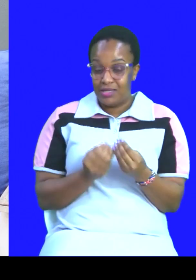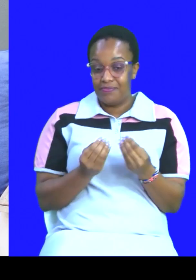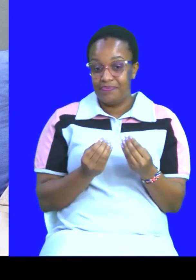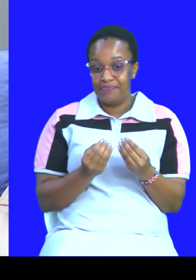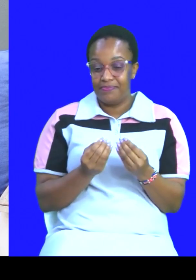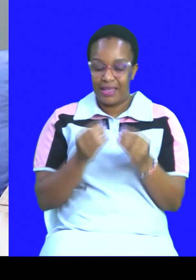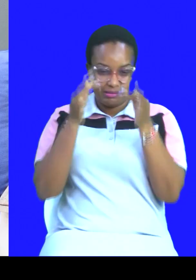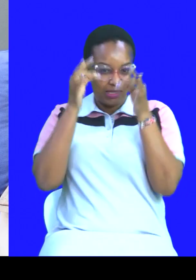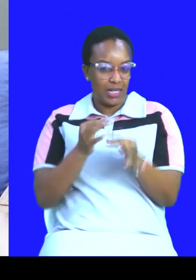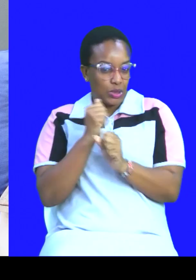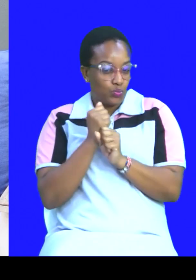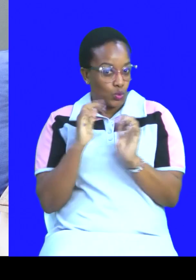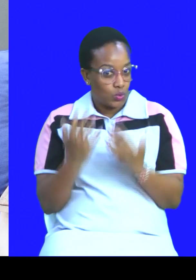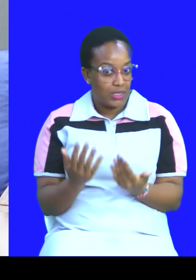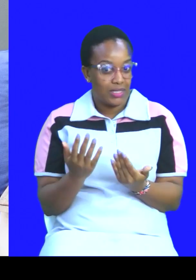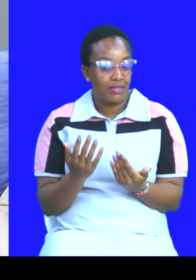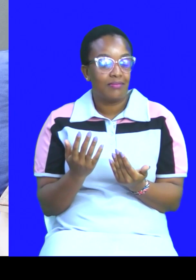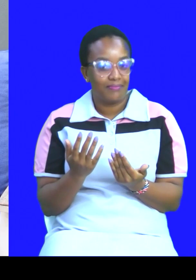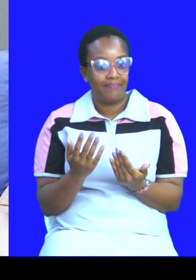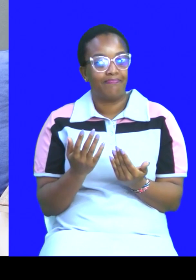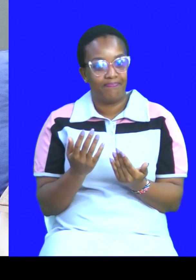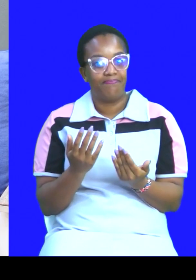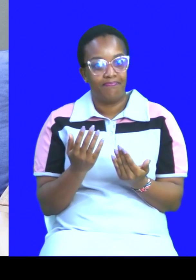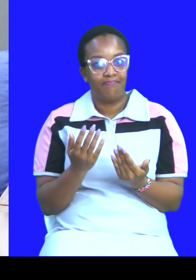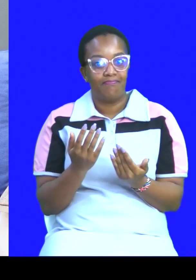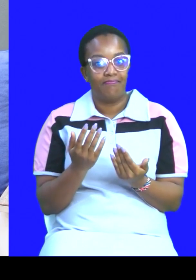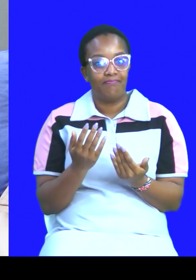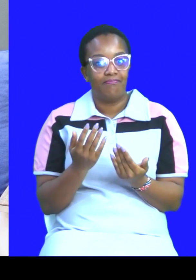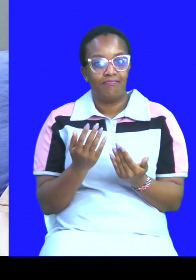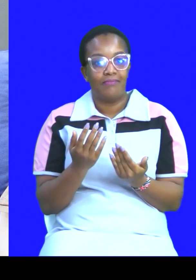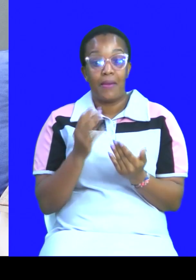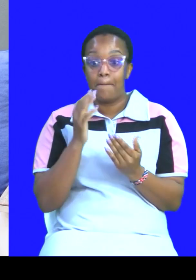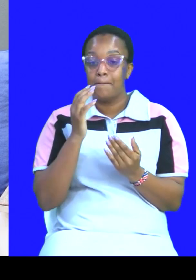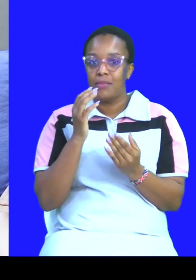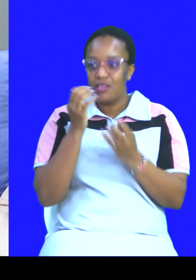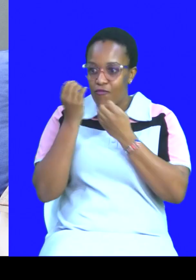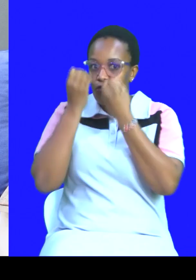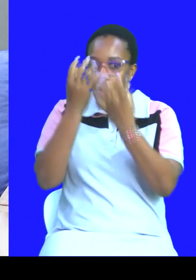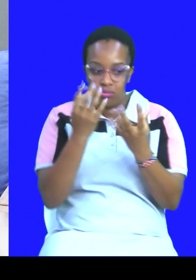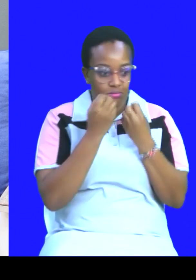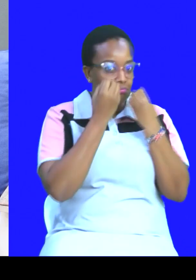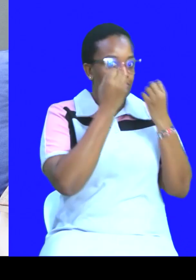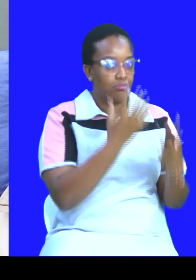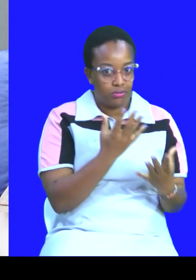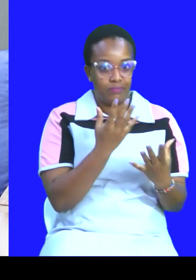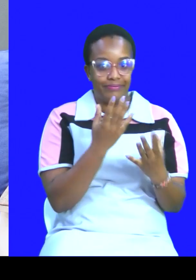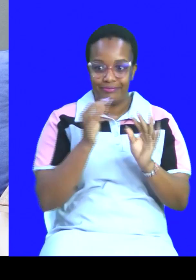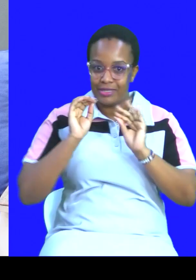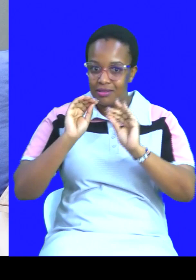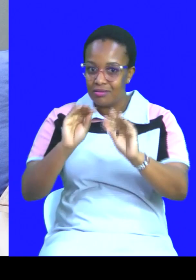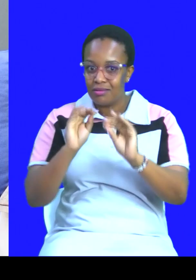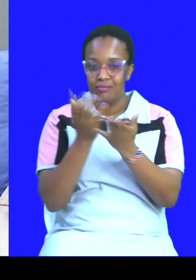I decided to be the center of information, like giving out